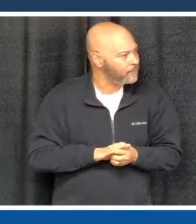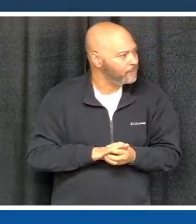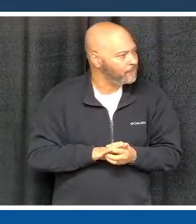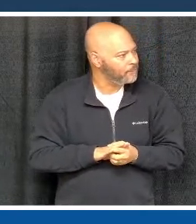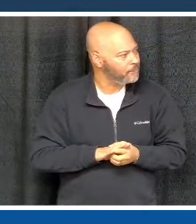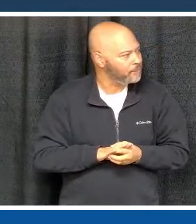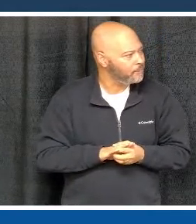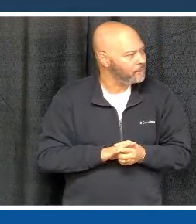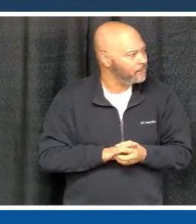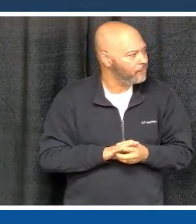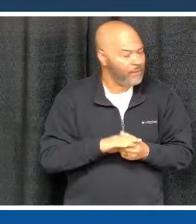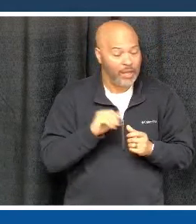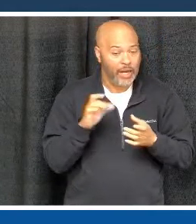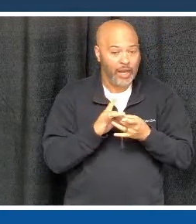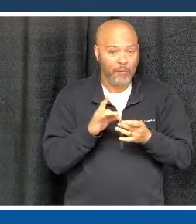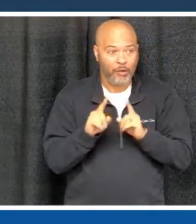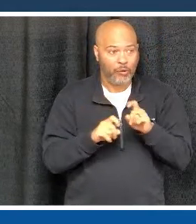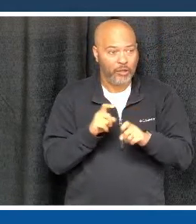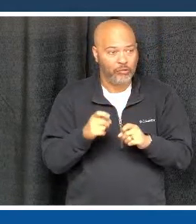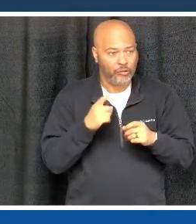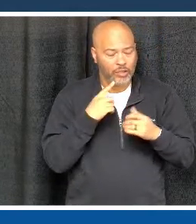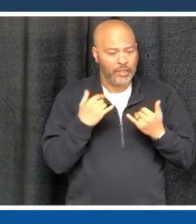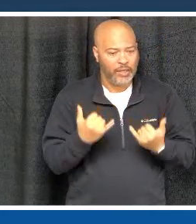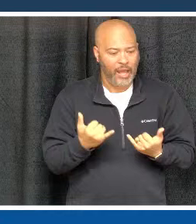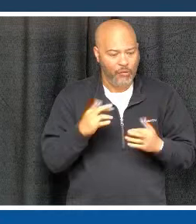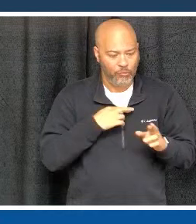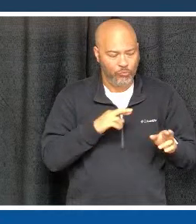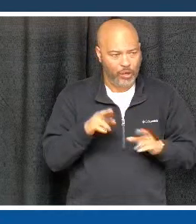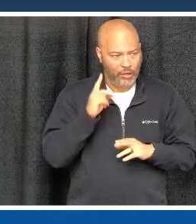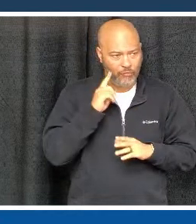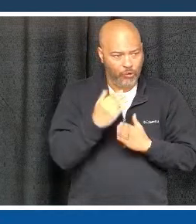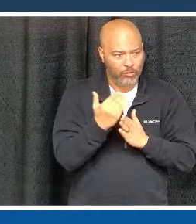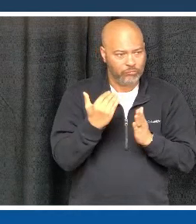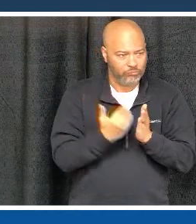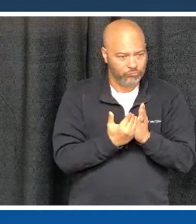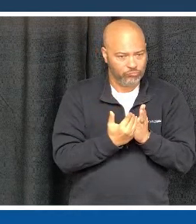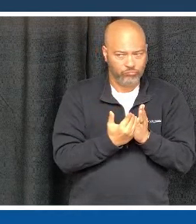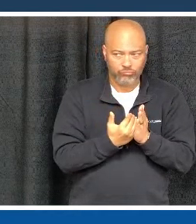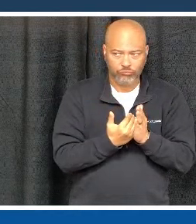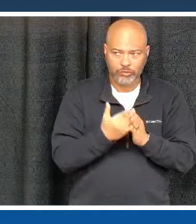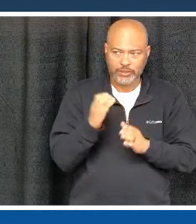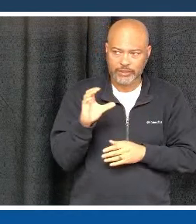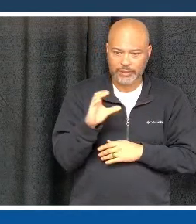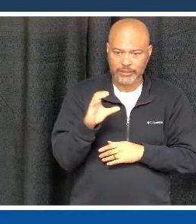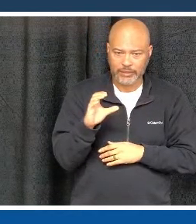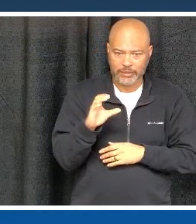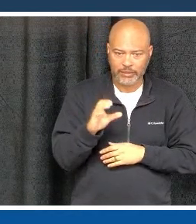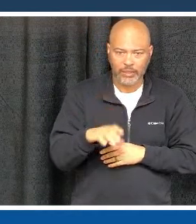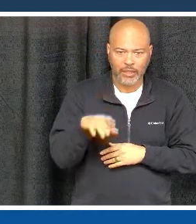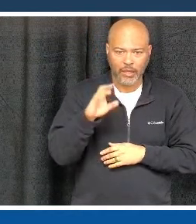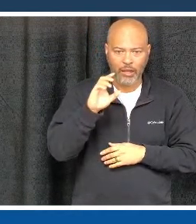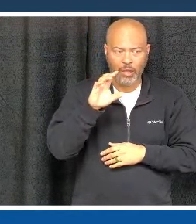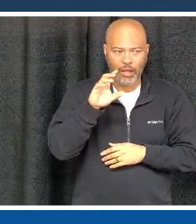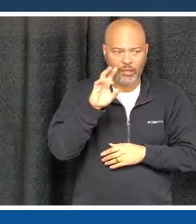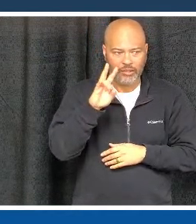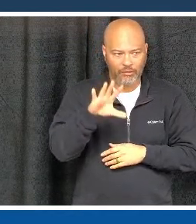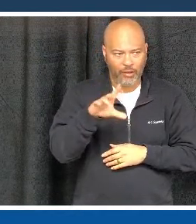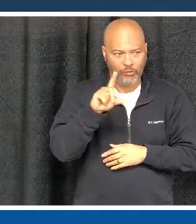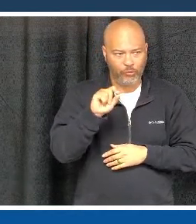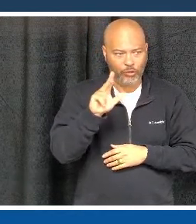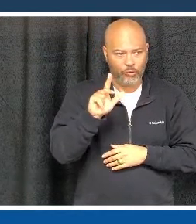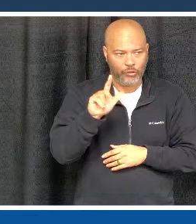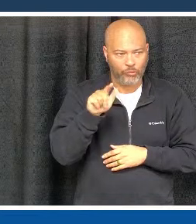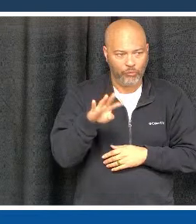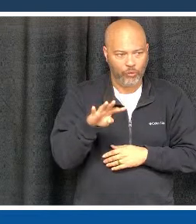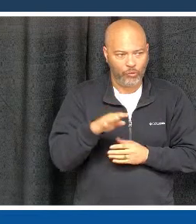Any other comment or question? Seeing none, we're now ready for item C, ordinance 75,